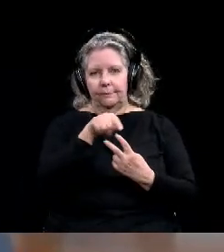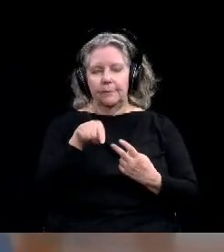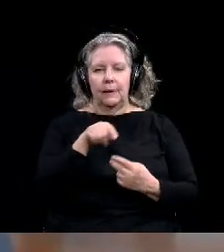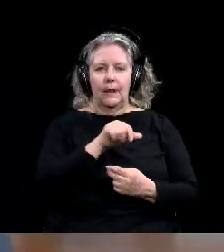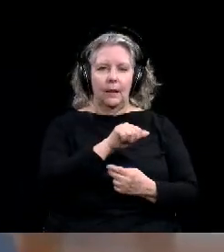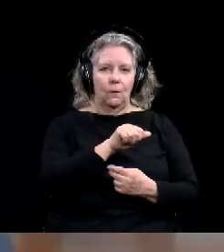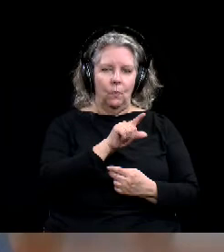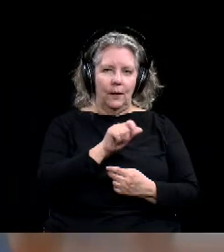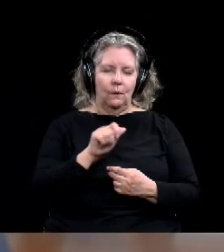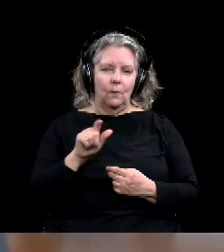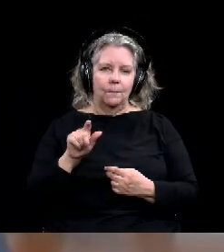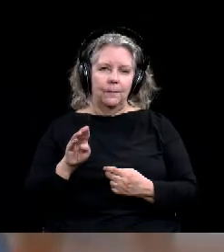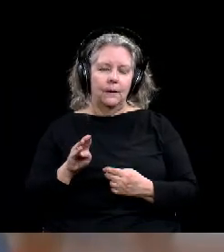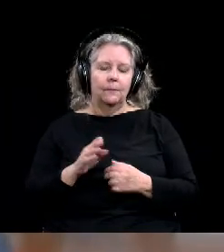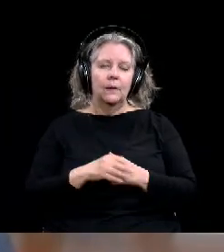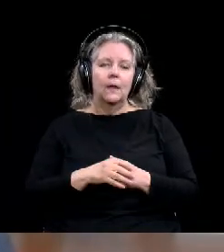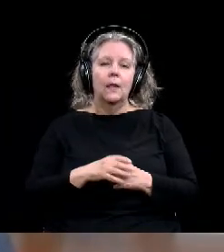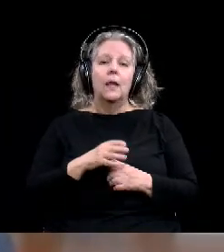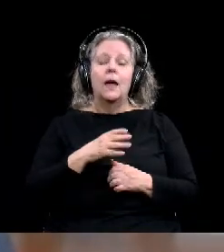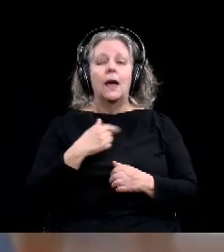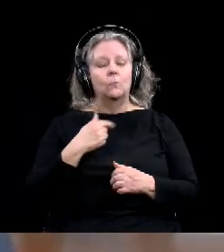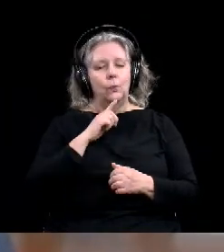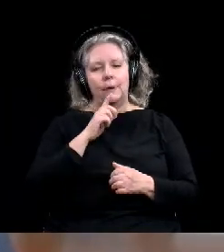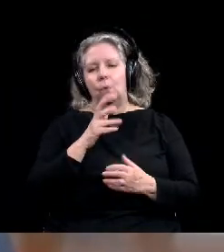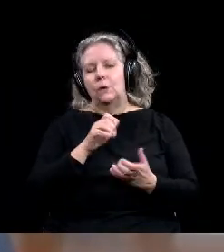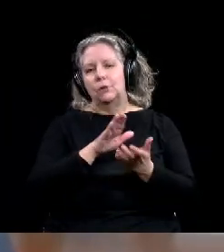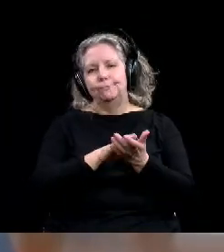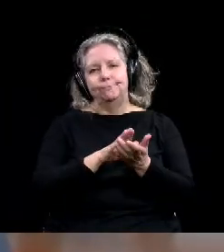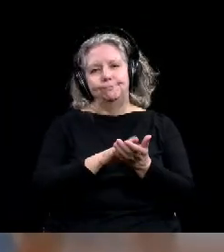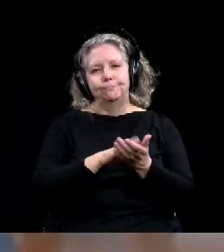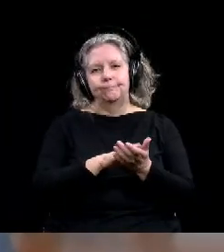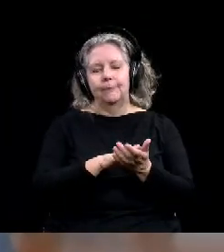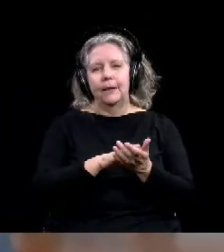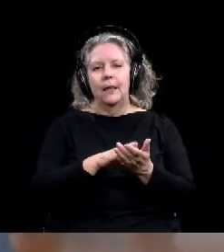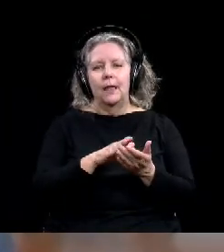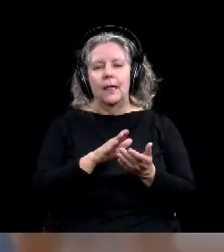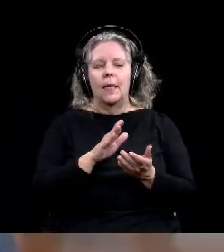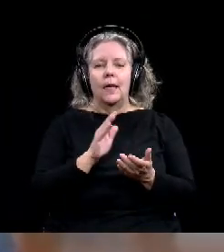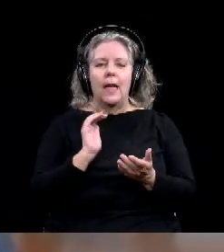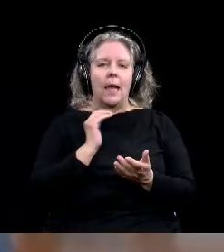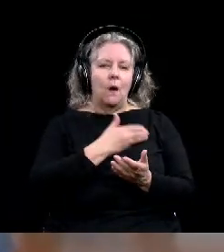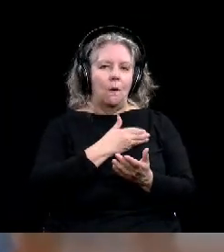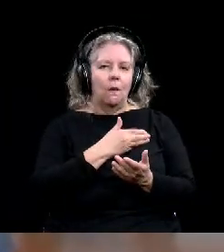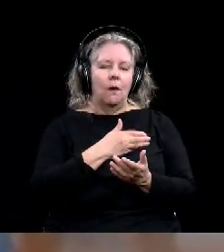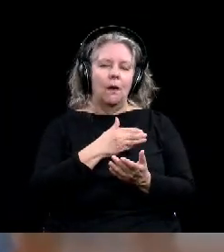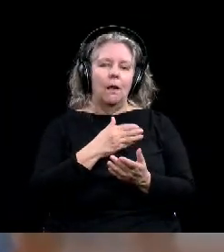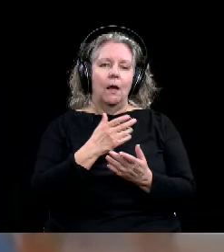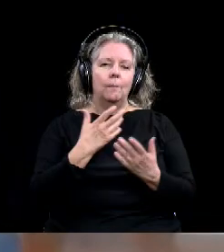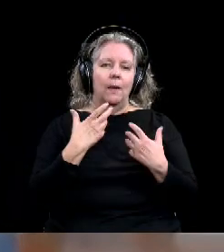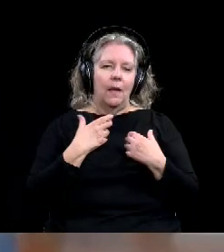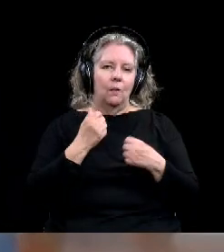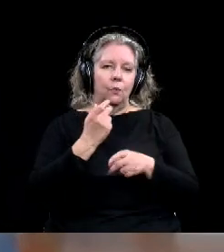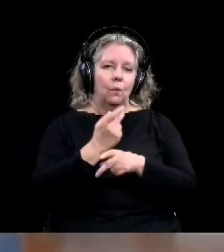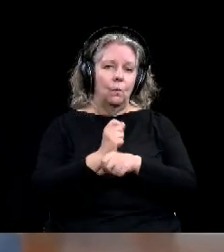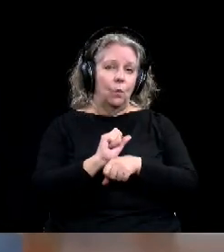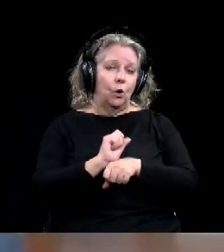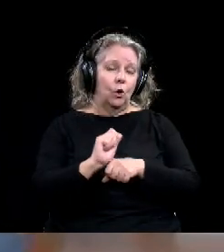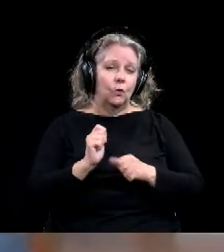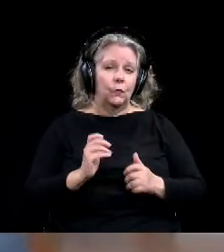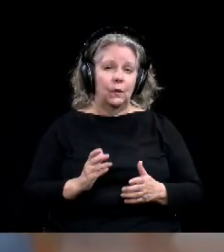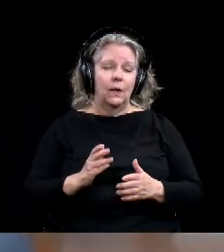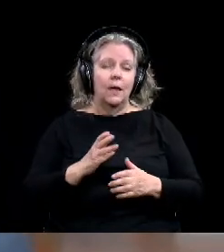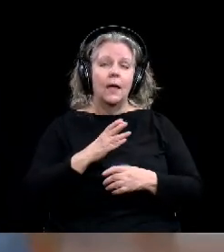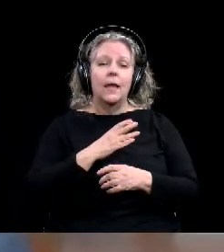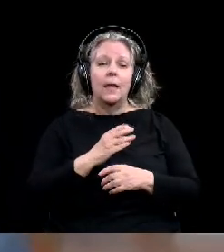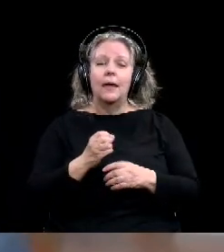I'm often asked what community members can do to give back to our staff. And right now, the best action that they can take is to continue to do their part